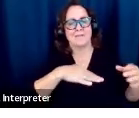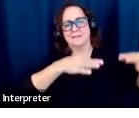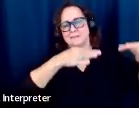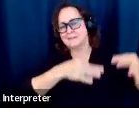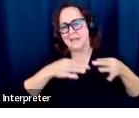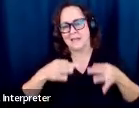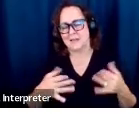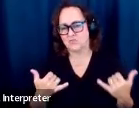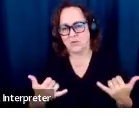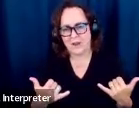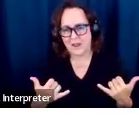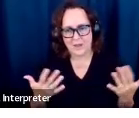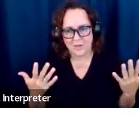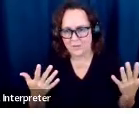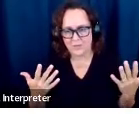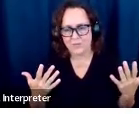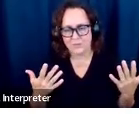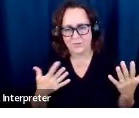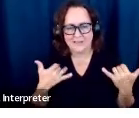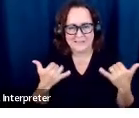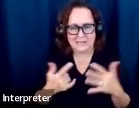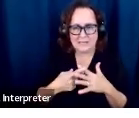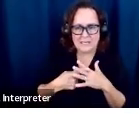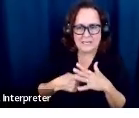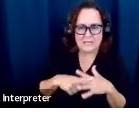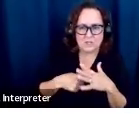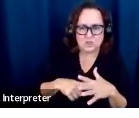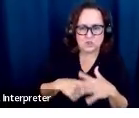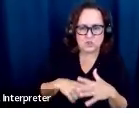time. We're just in the initial